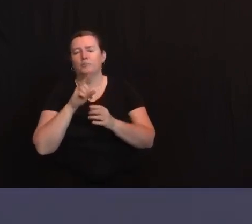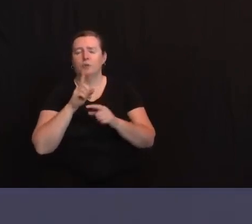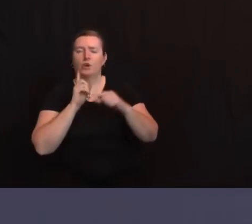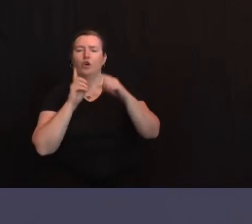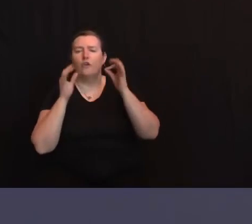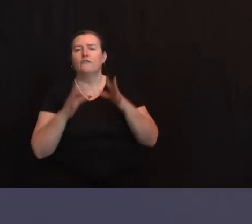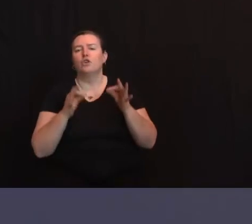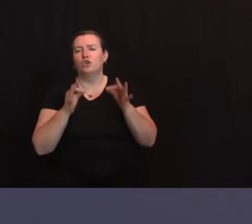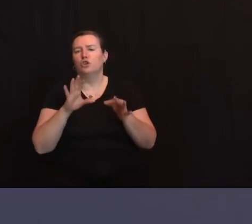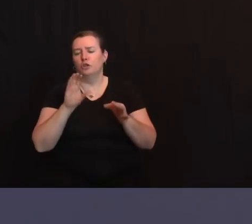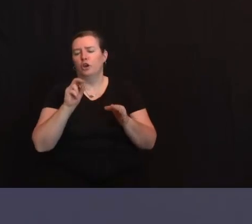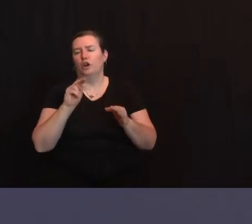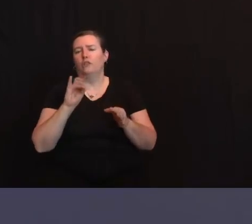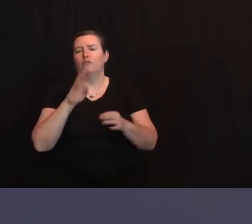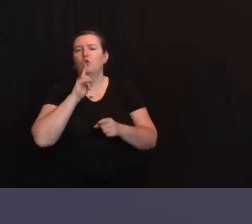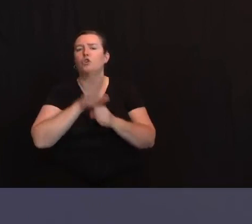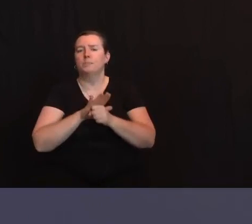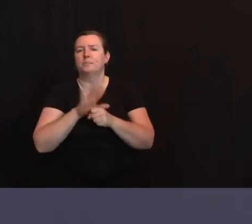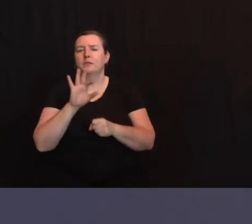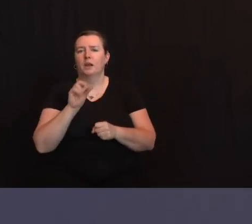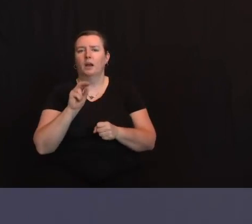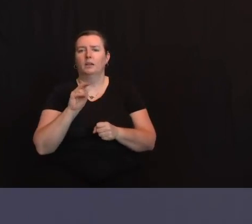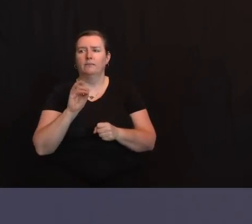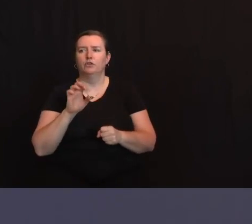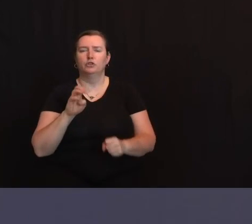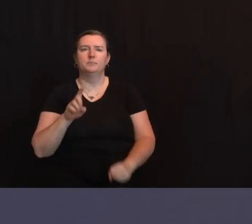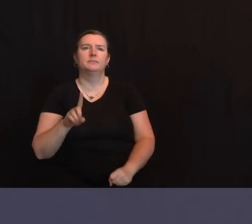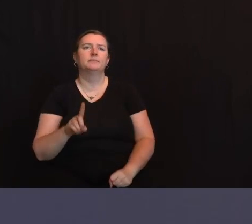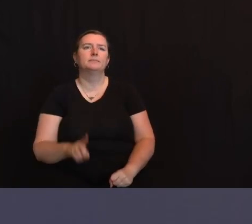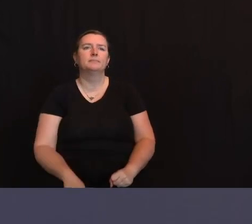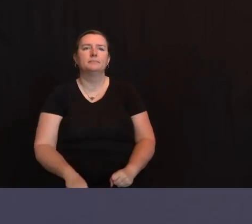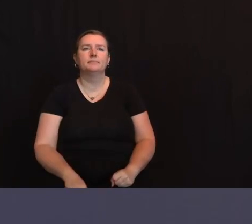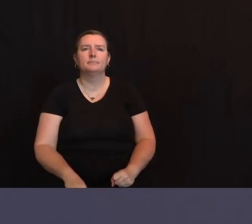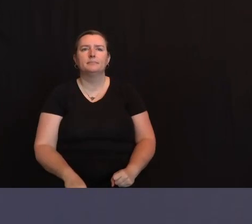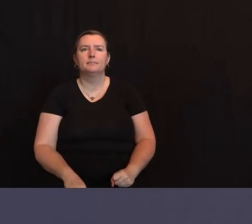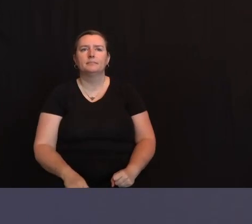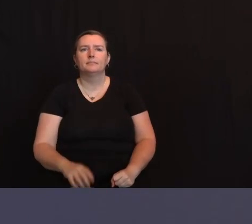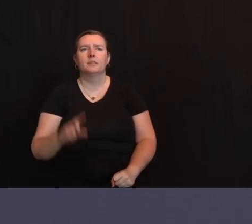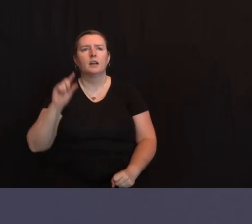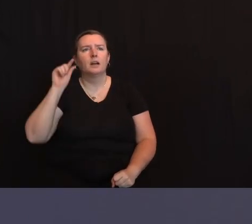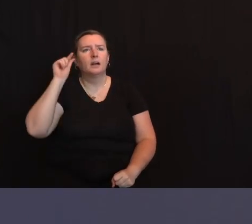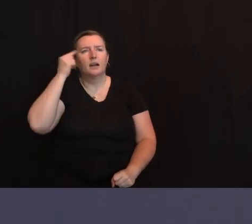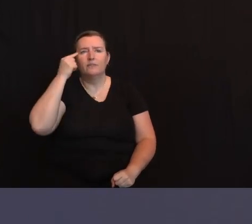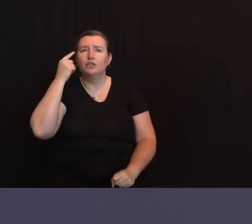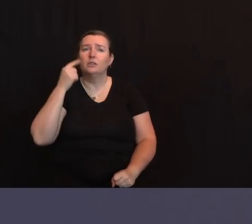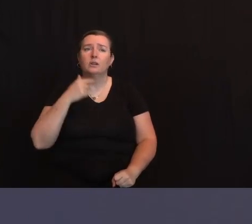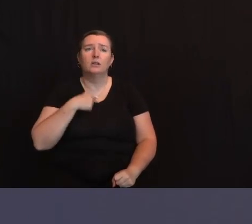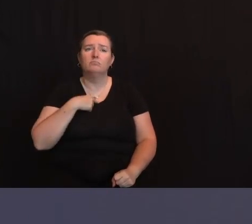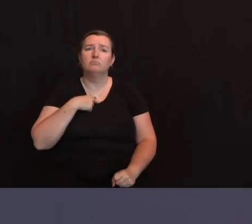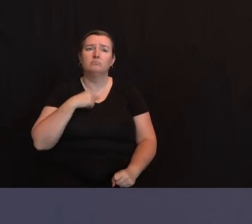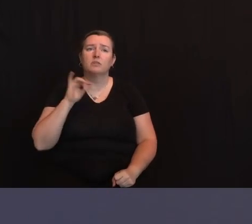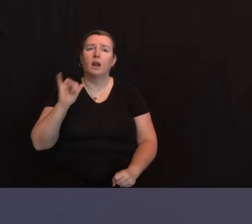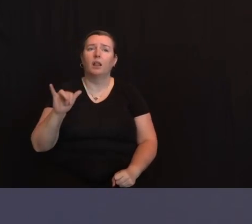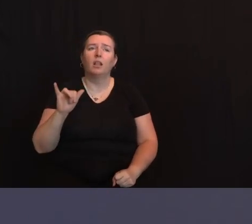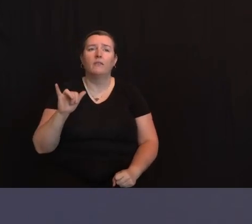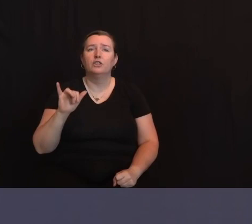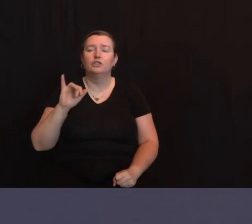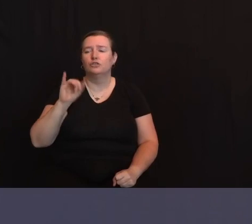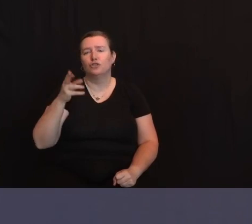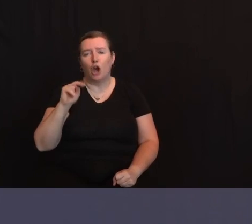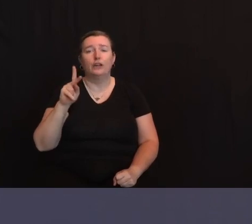First, let me say unequivocally, I love John Carney. He's a great governor. He was a congressman. He's got a sense